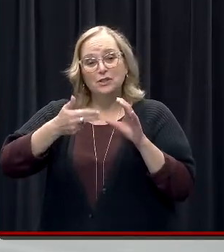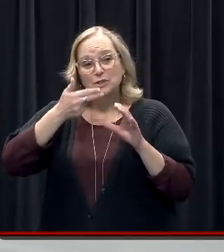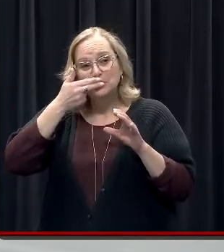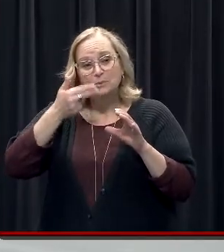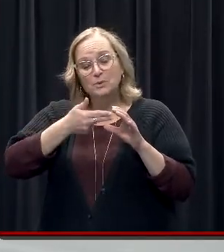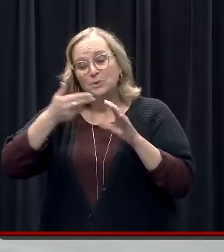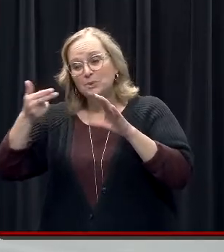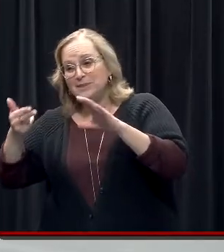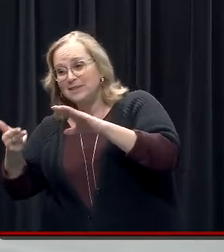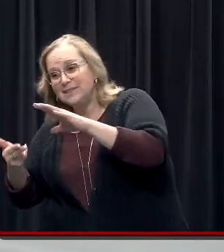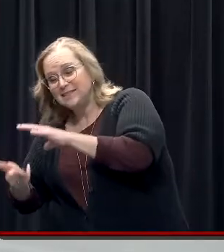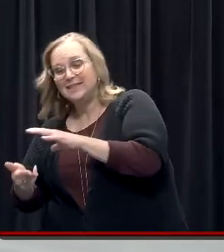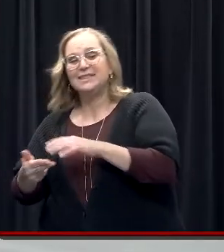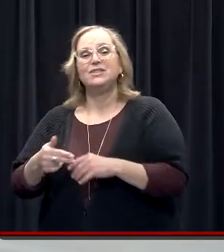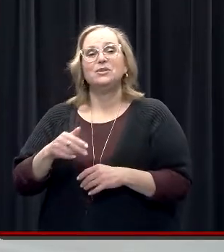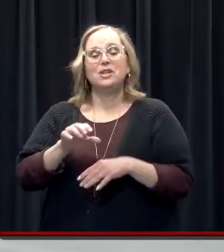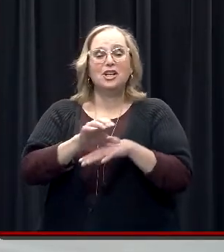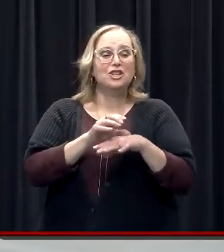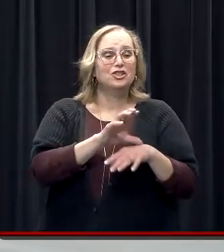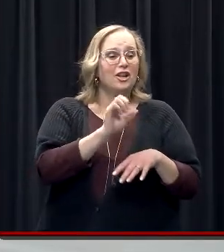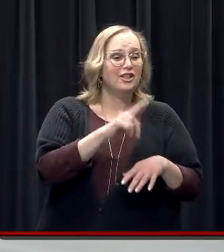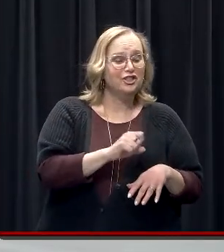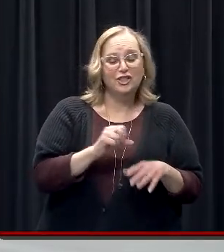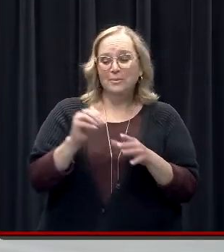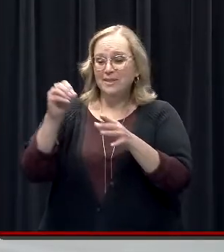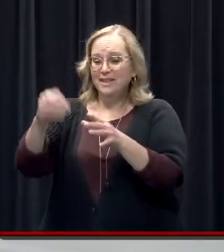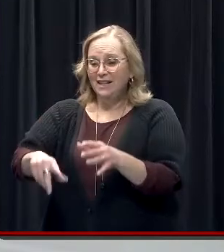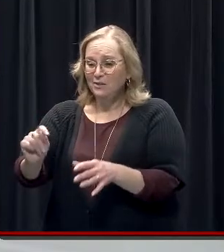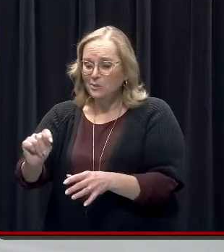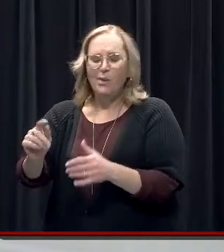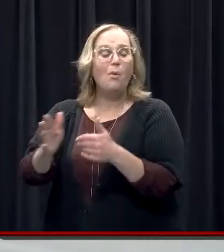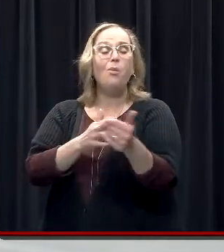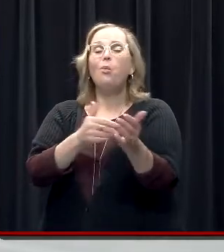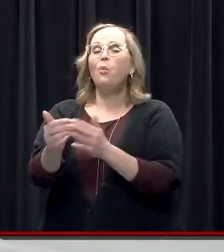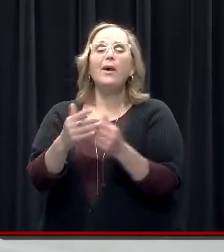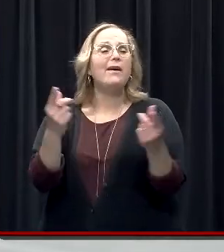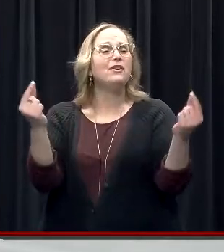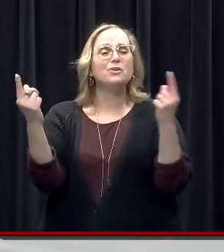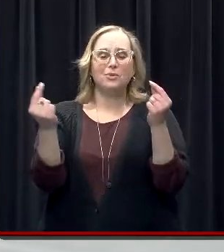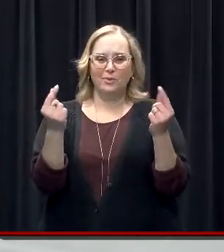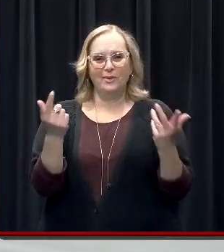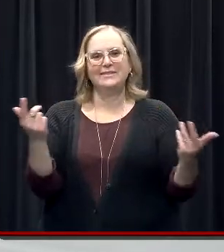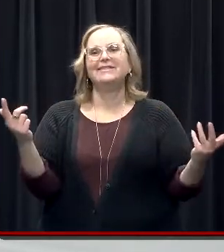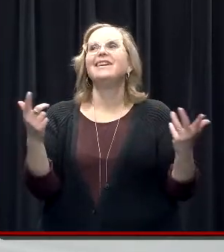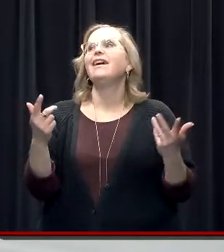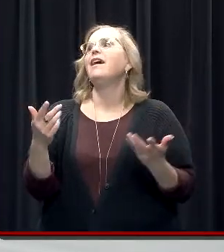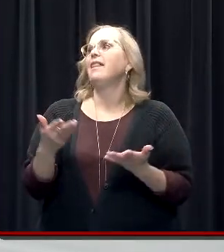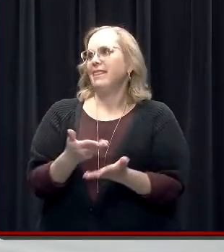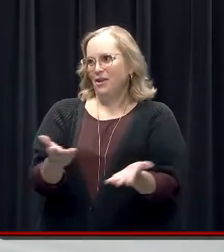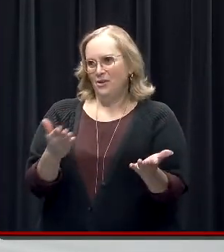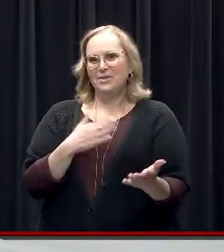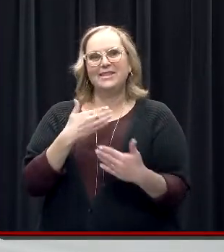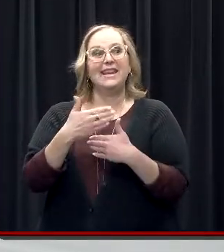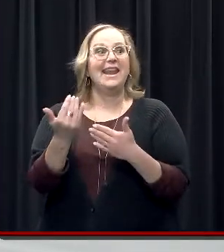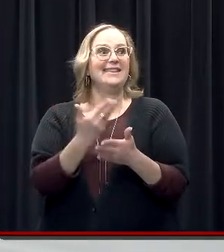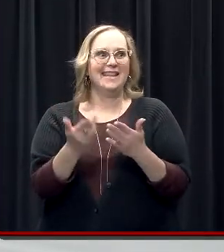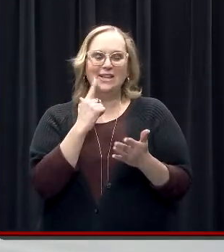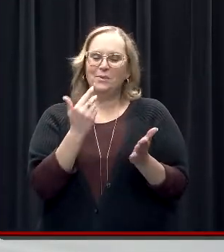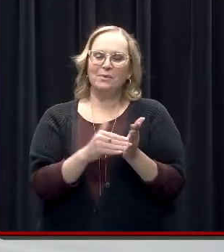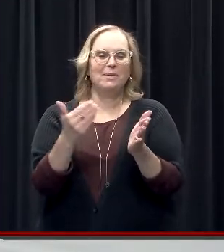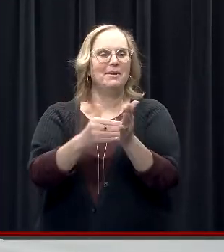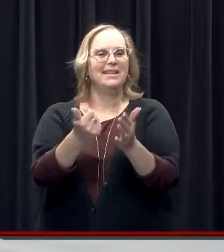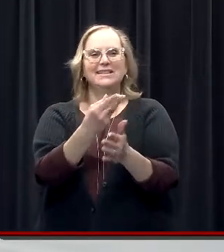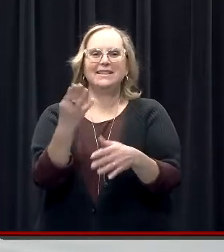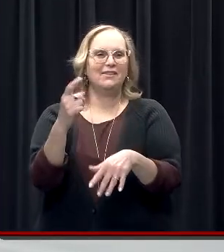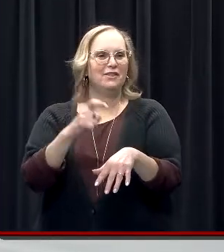pillows, chocolate chips in your toilets, whatever you do. There goes my next thing that's going to be repeated several times.